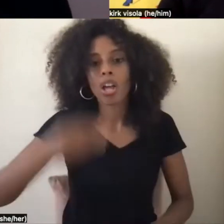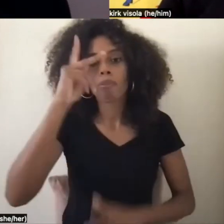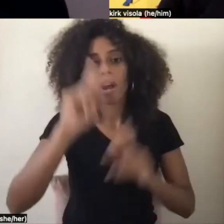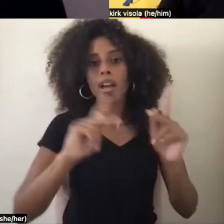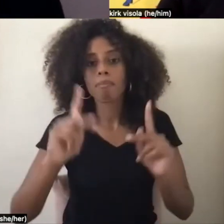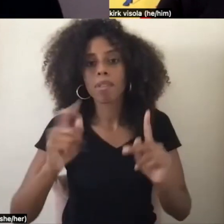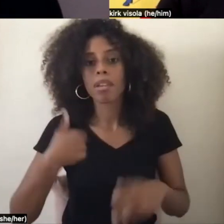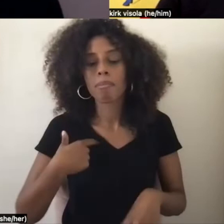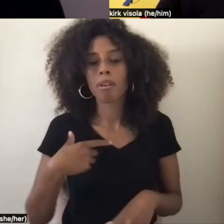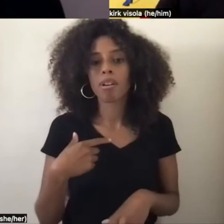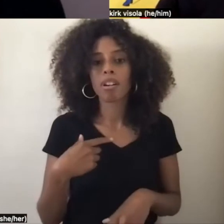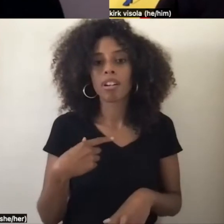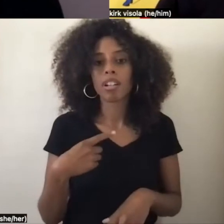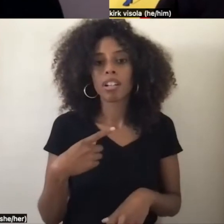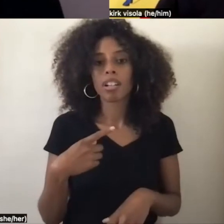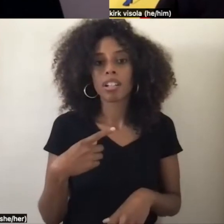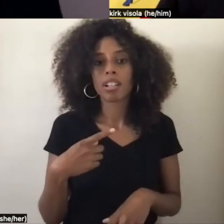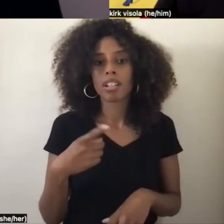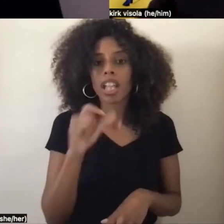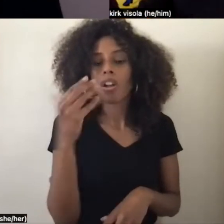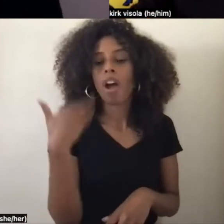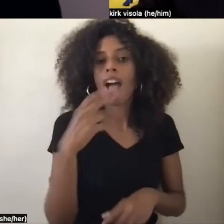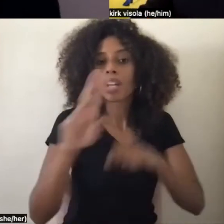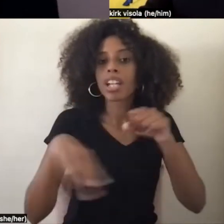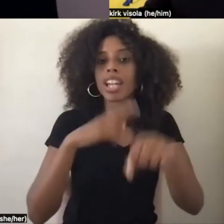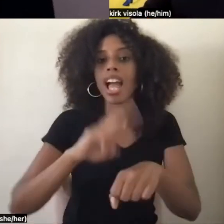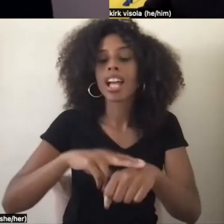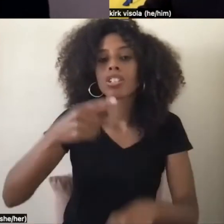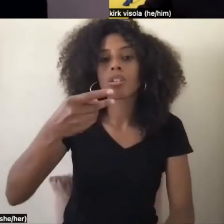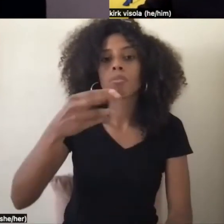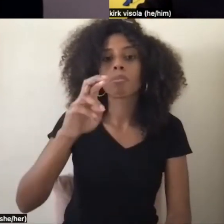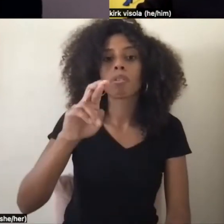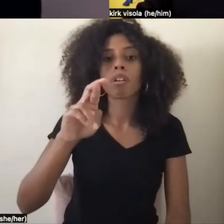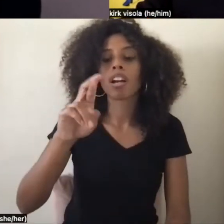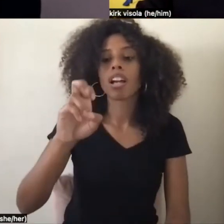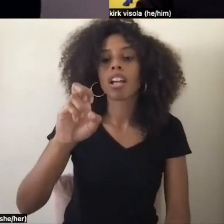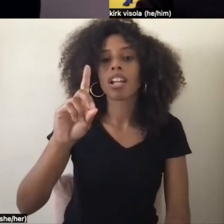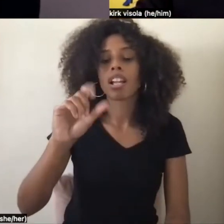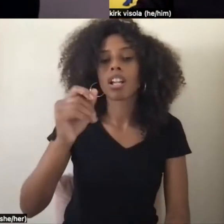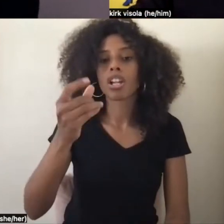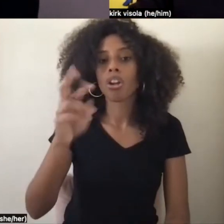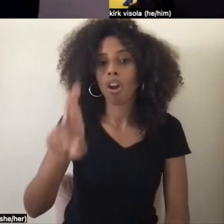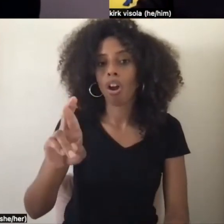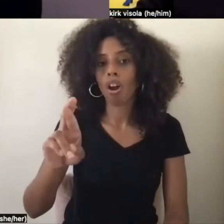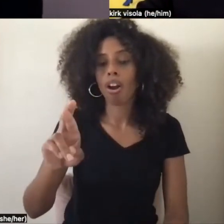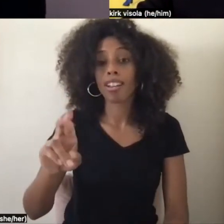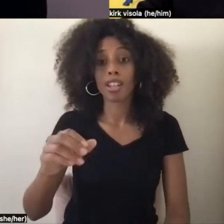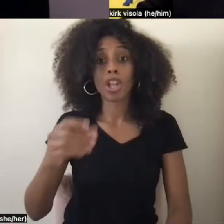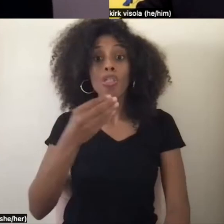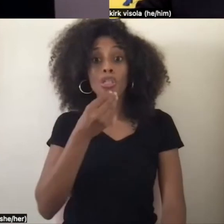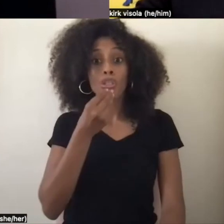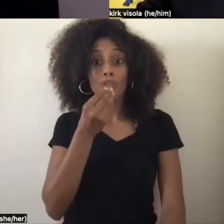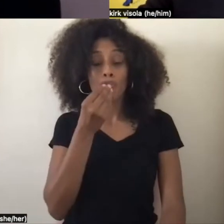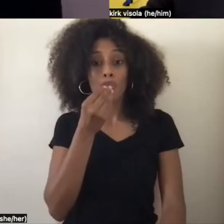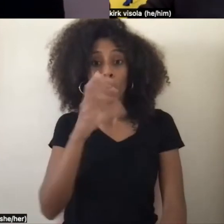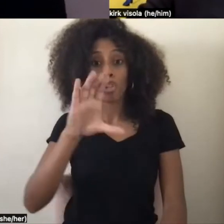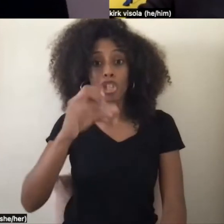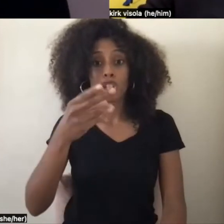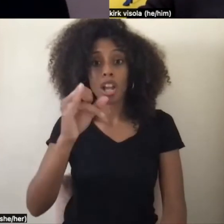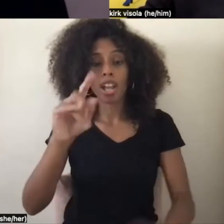people have no natural predator. They're the top of the food chain. Like, they have no natural predator. Who's going to come up against